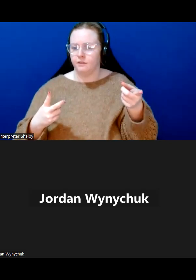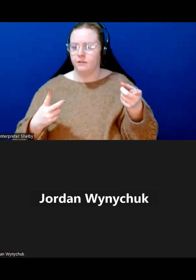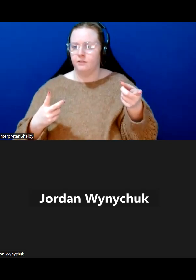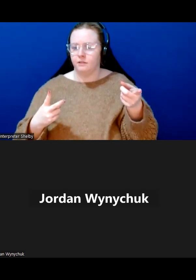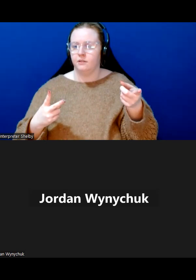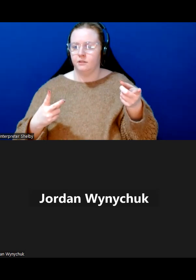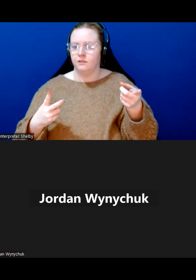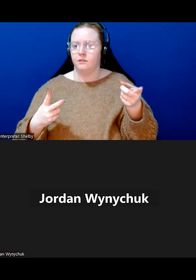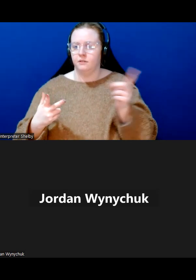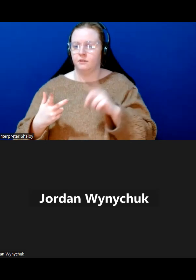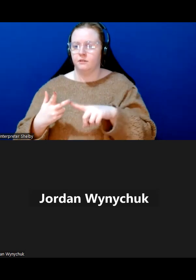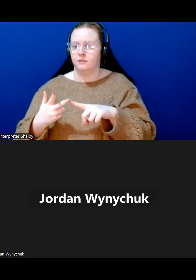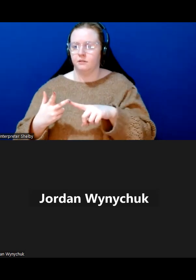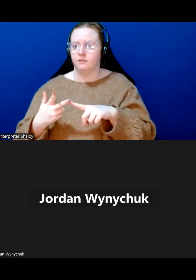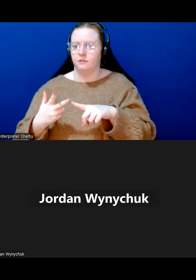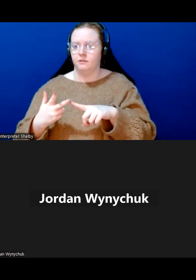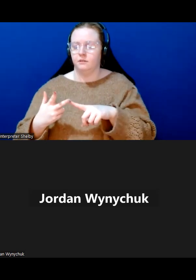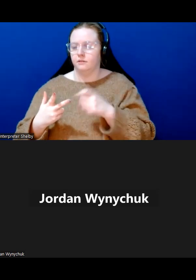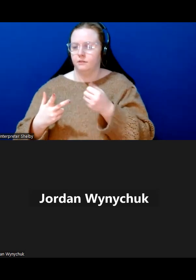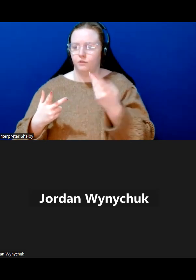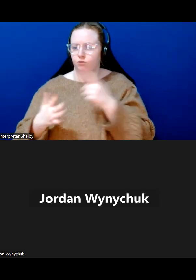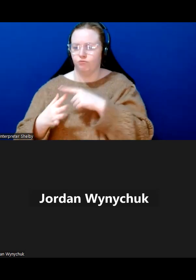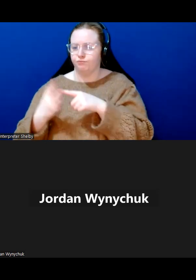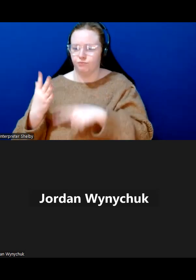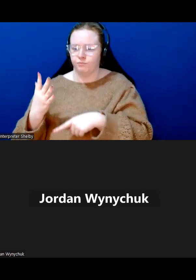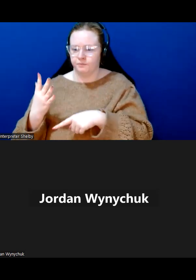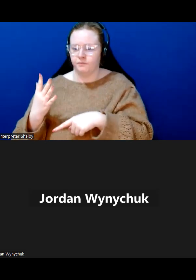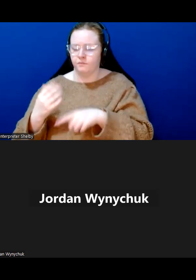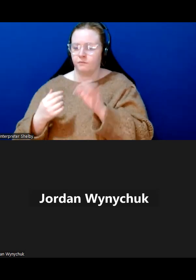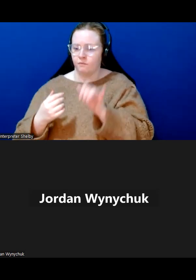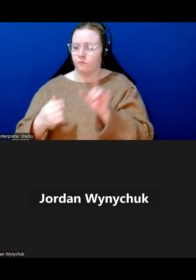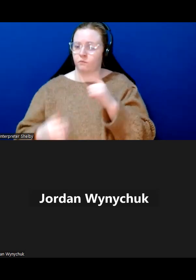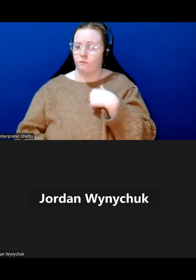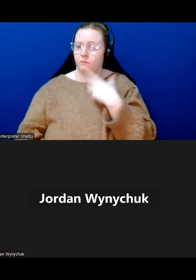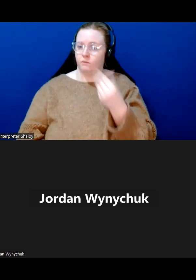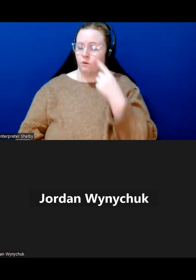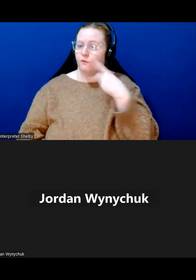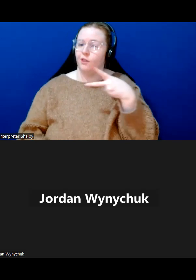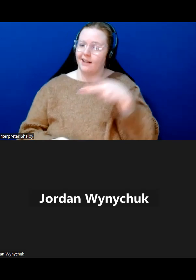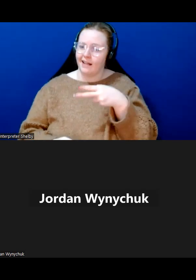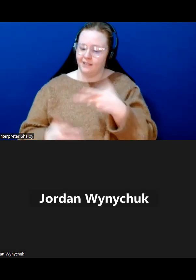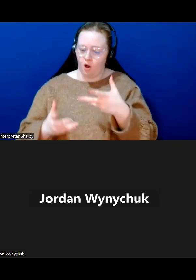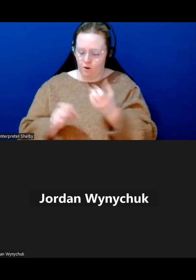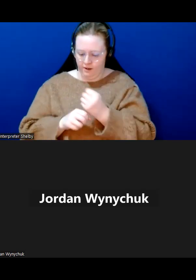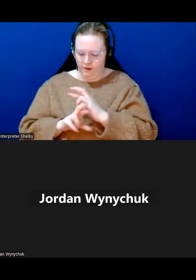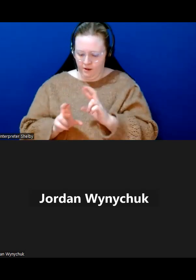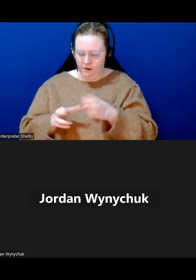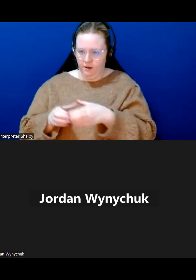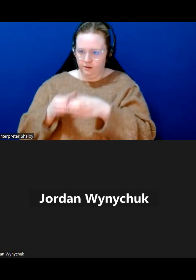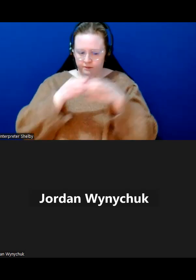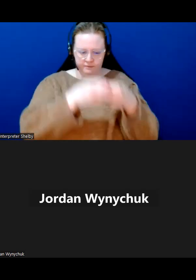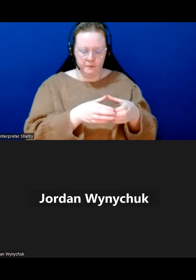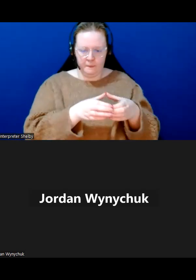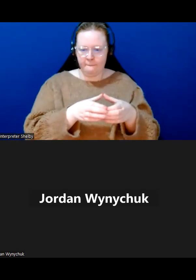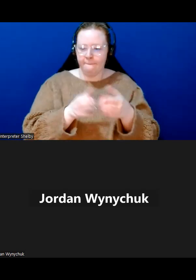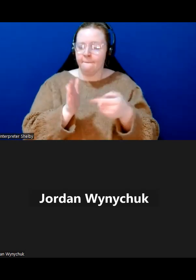hydroponics going on right now. I know there's a couple greenhouses out there. So that's where I go for the cut ones, just Okay. because oftentimes you might even find a